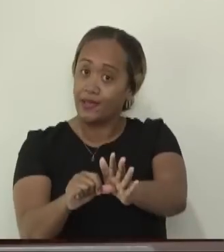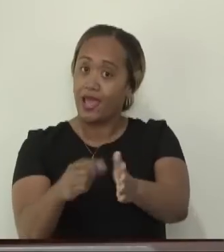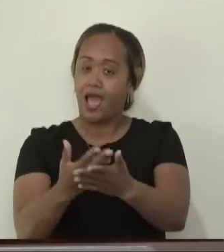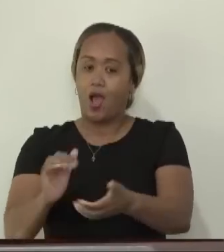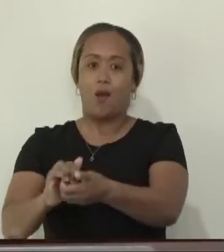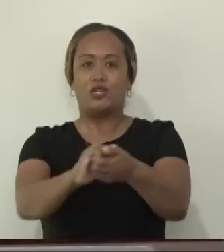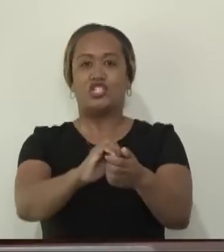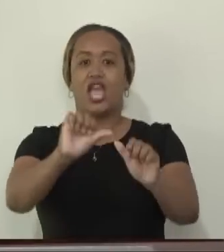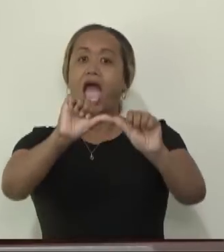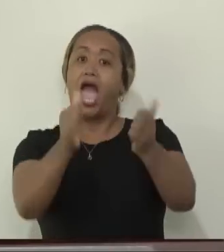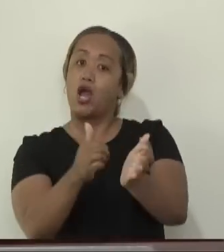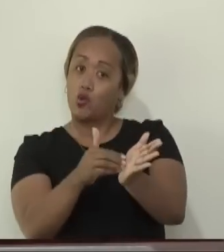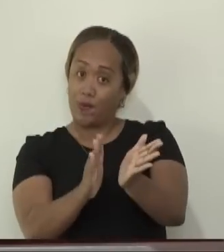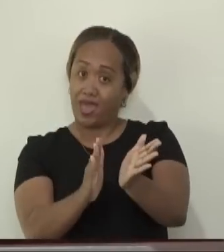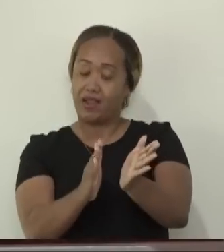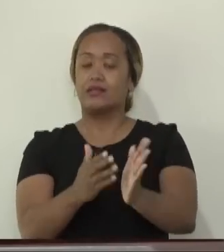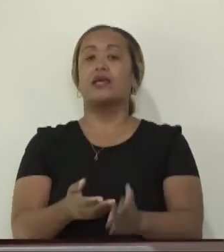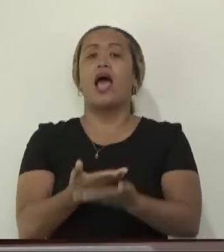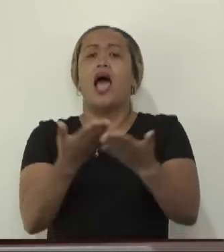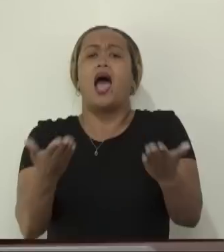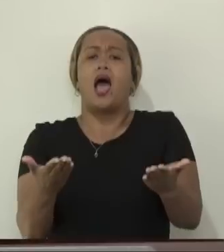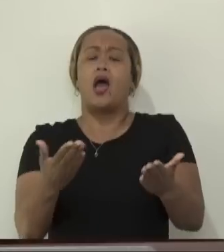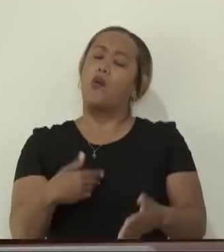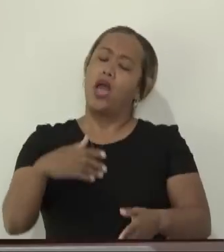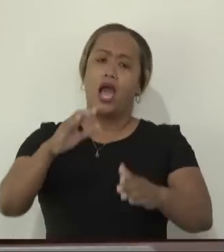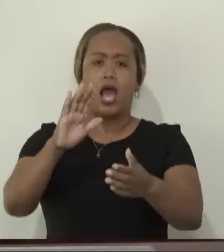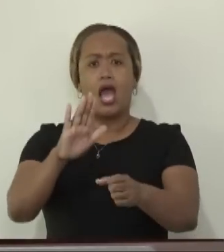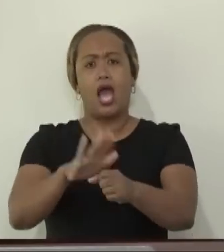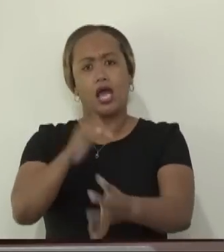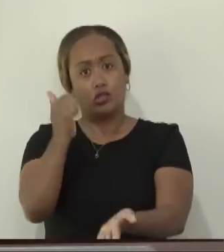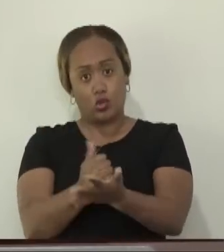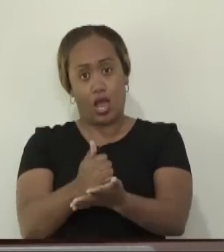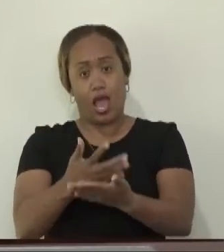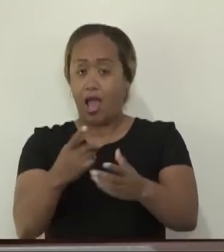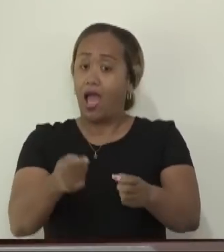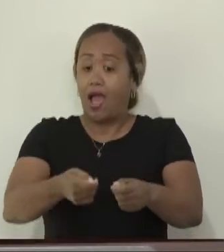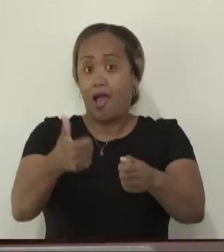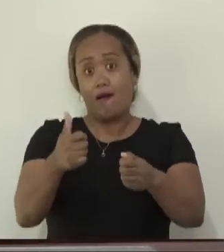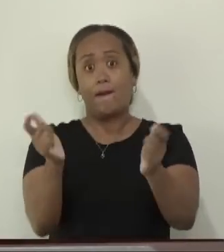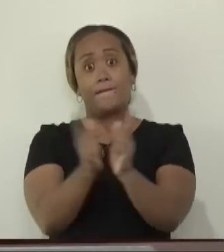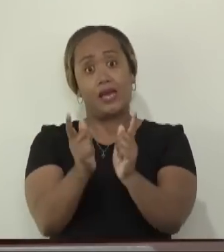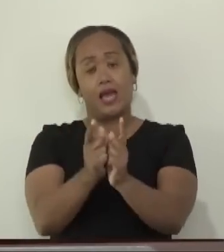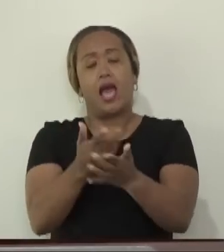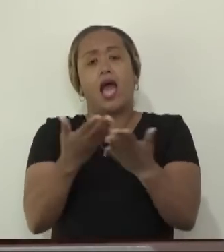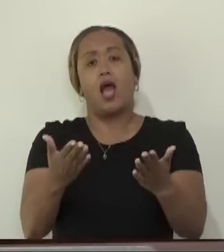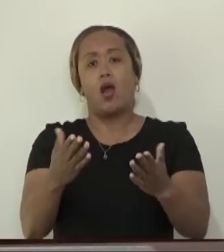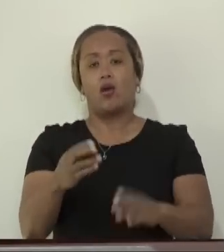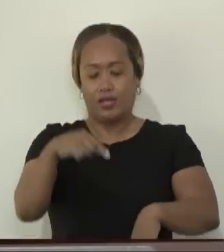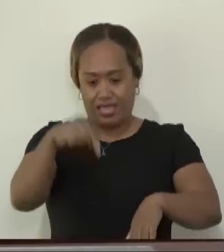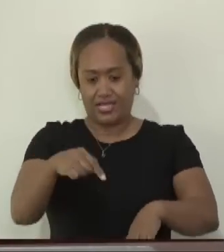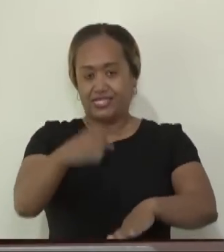coalition agreement. We've all been assured after that meeting that this is a